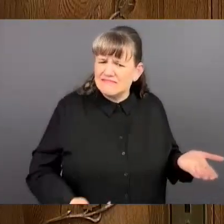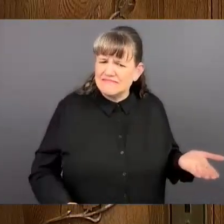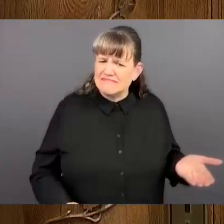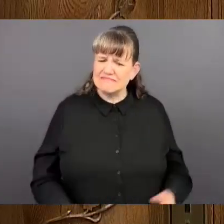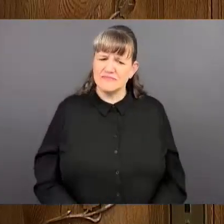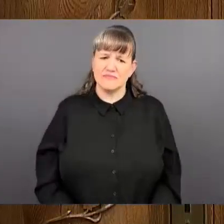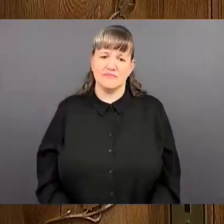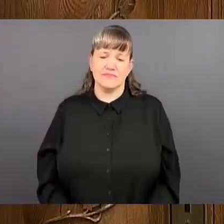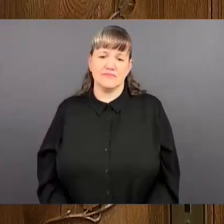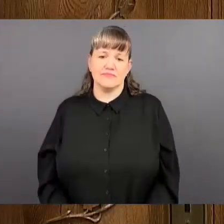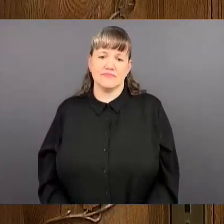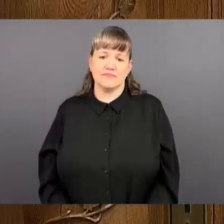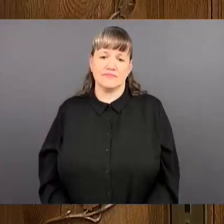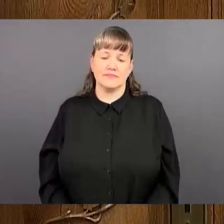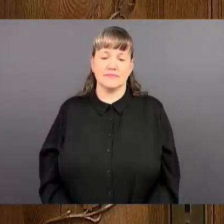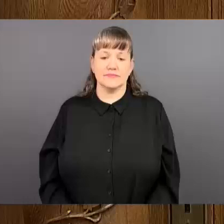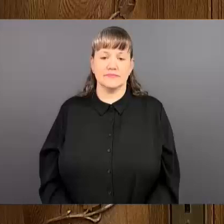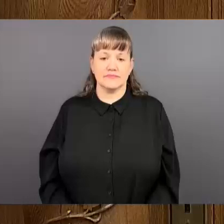Minister of Education.